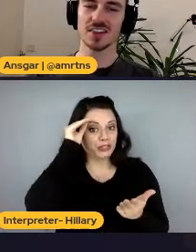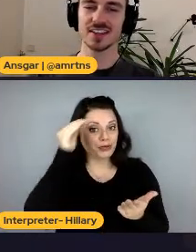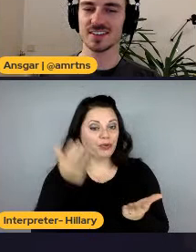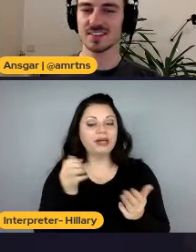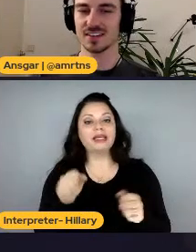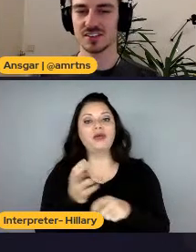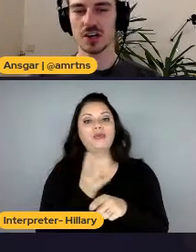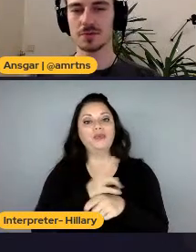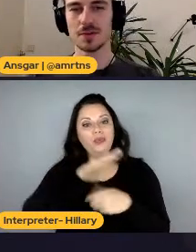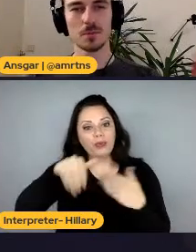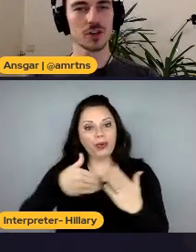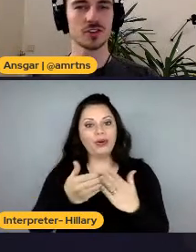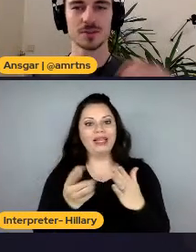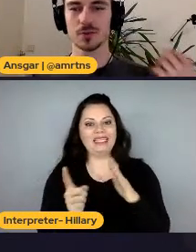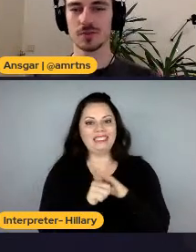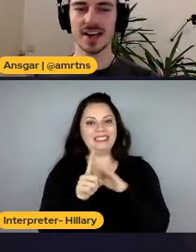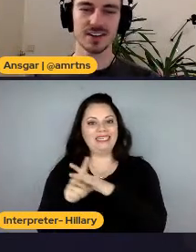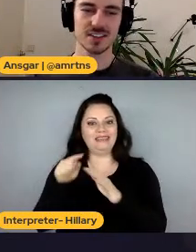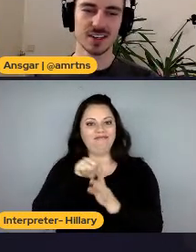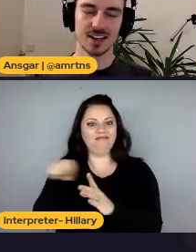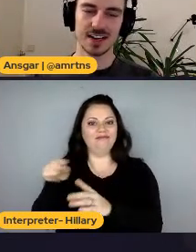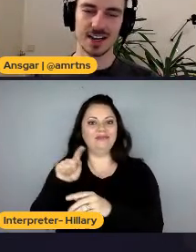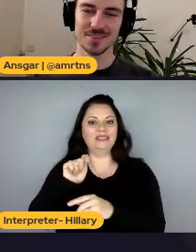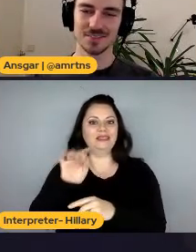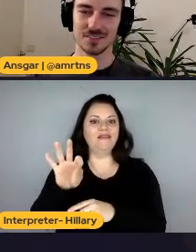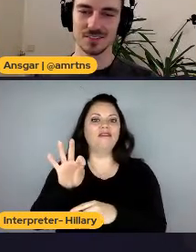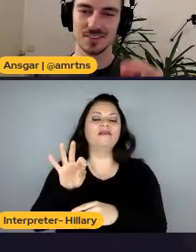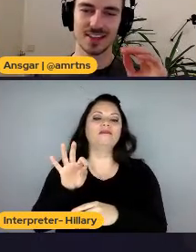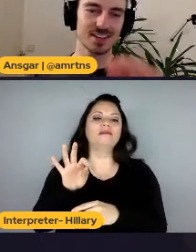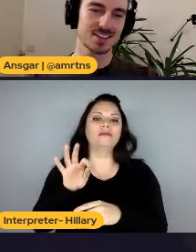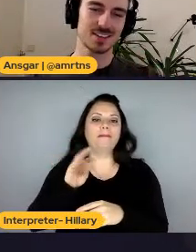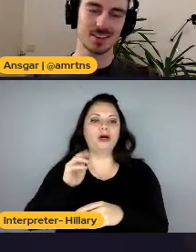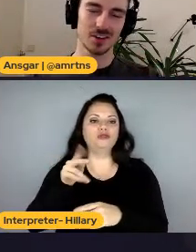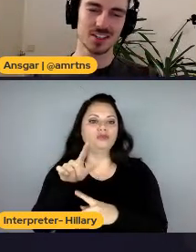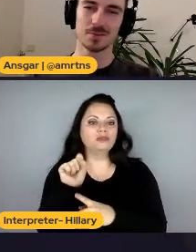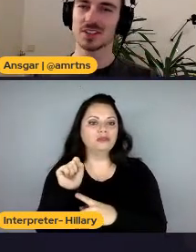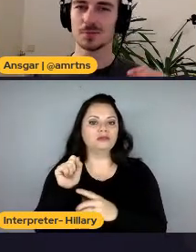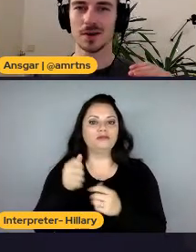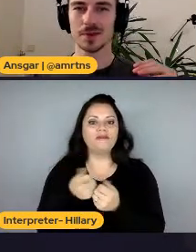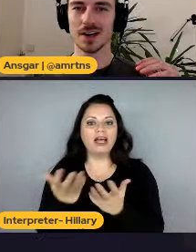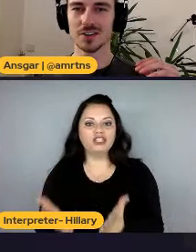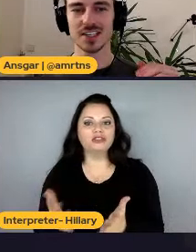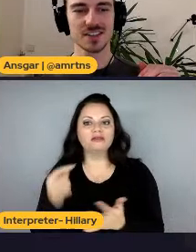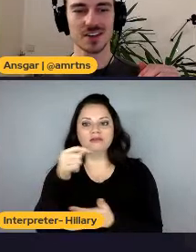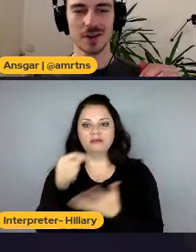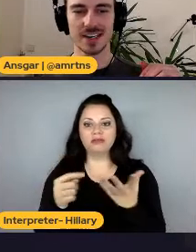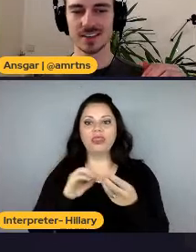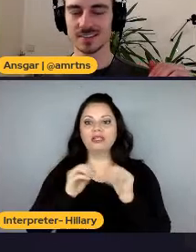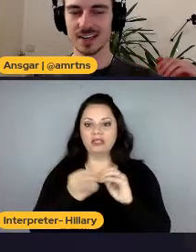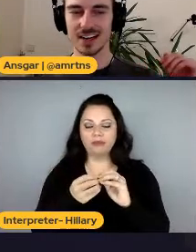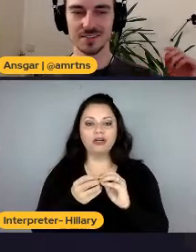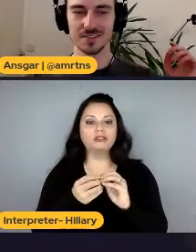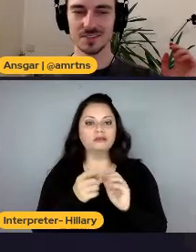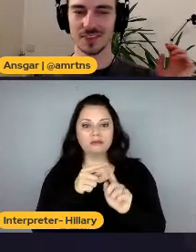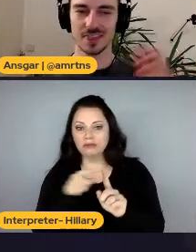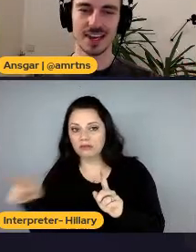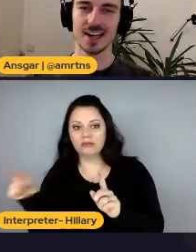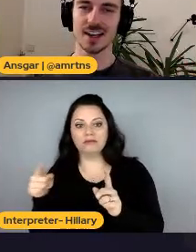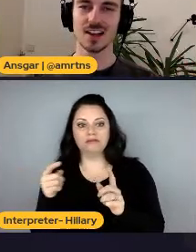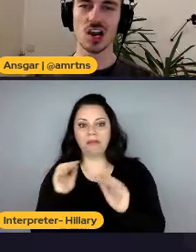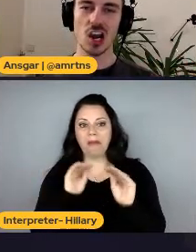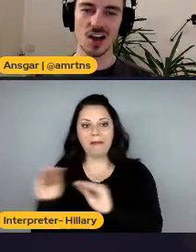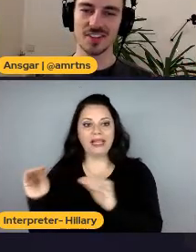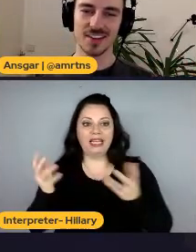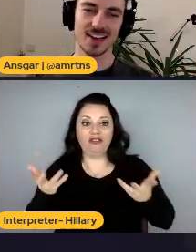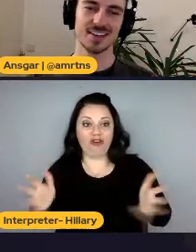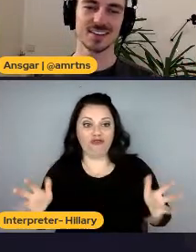use all the existing Terraform modules and providers. That those numbers are probably outdated already. They